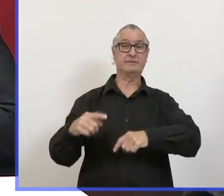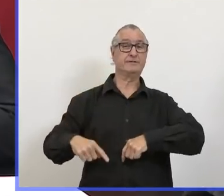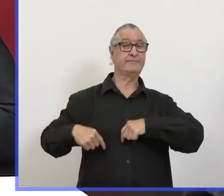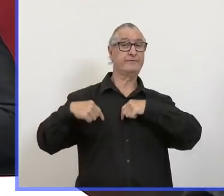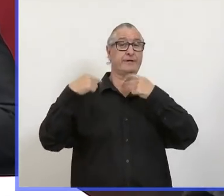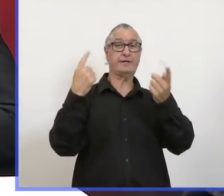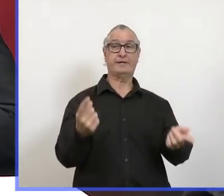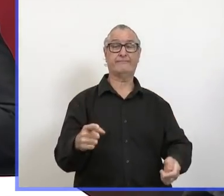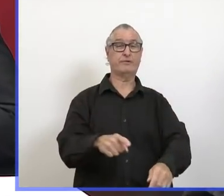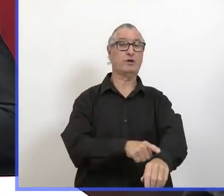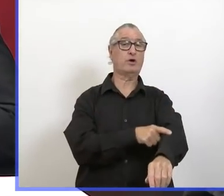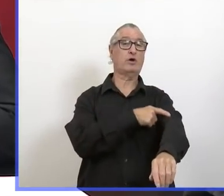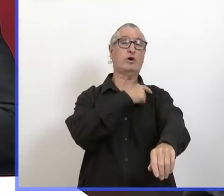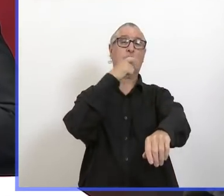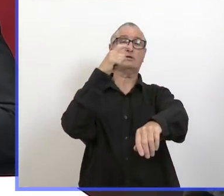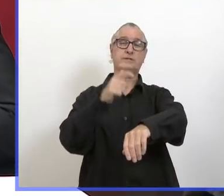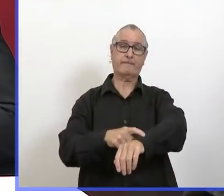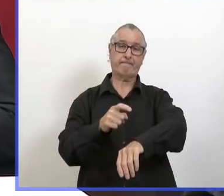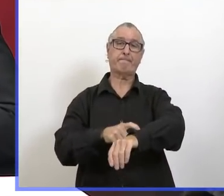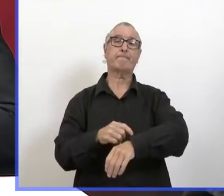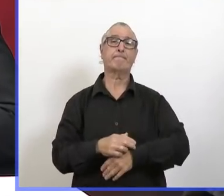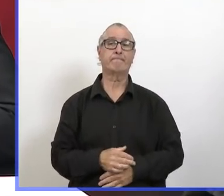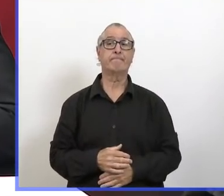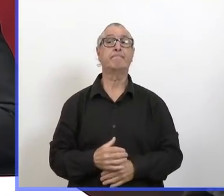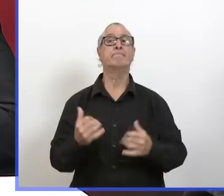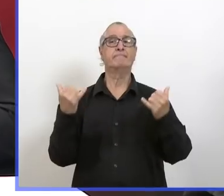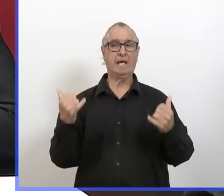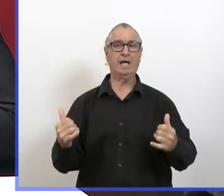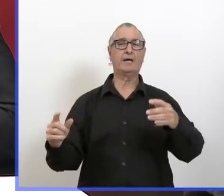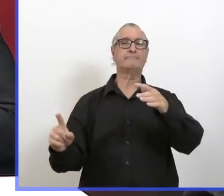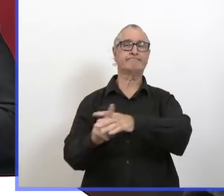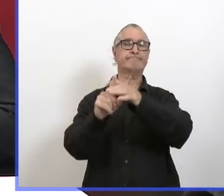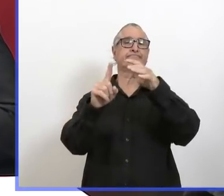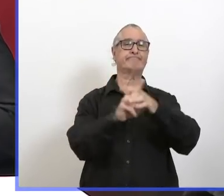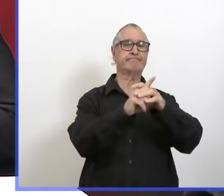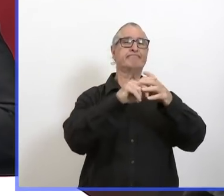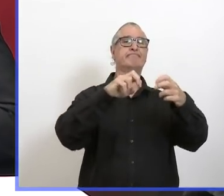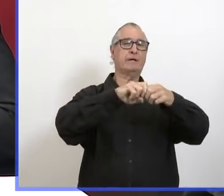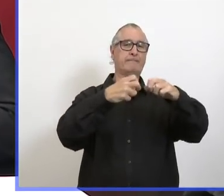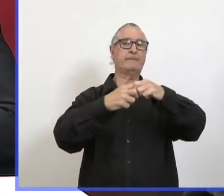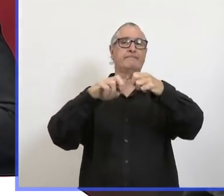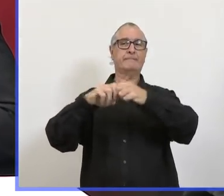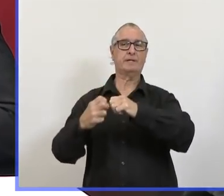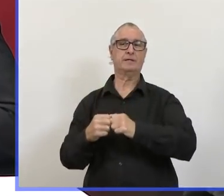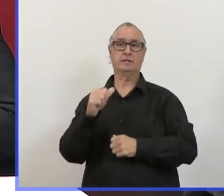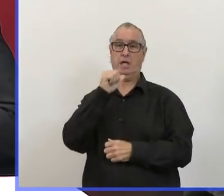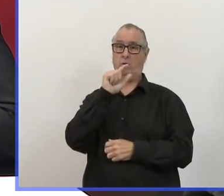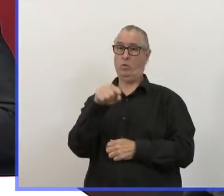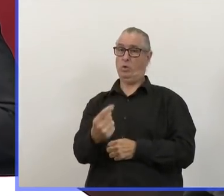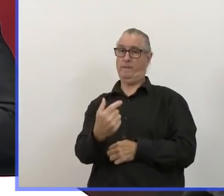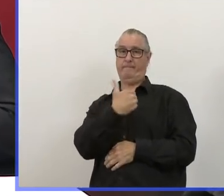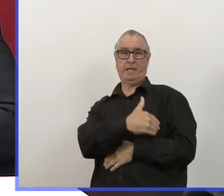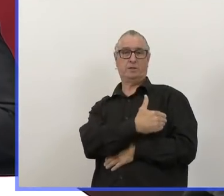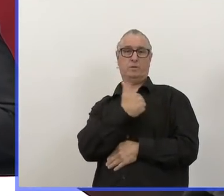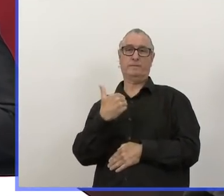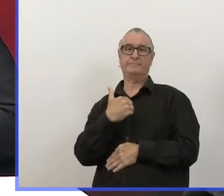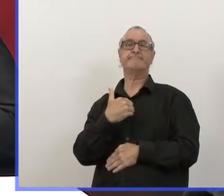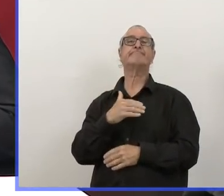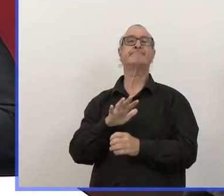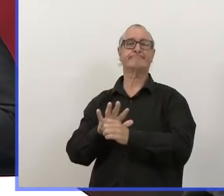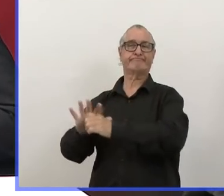along, and we're seeing some of those issues related to that. It's not just unique to Manitoba. I think a lot of jurisdictions have the same issue as